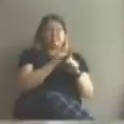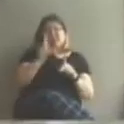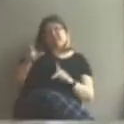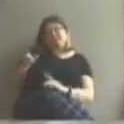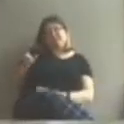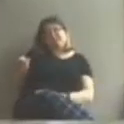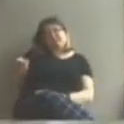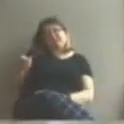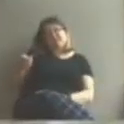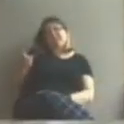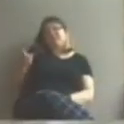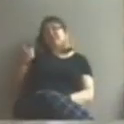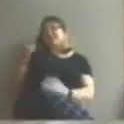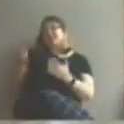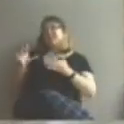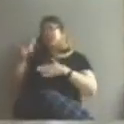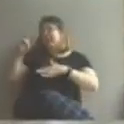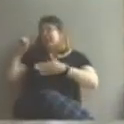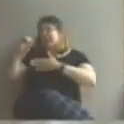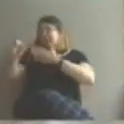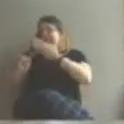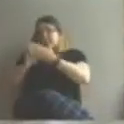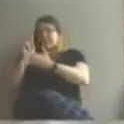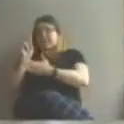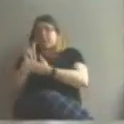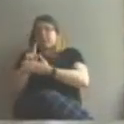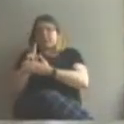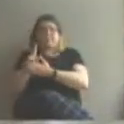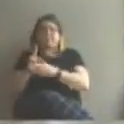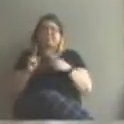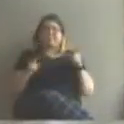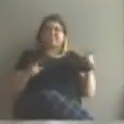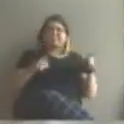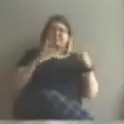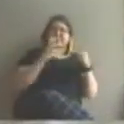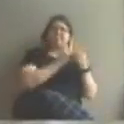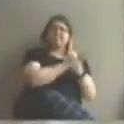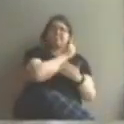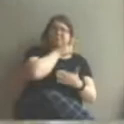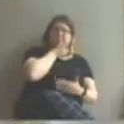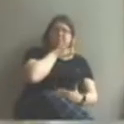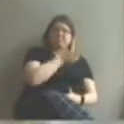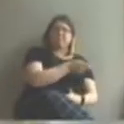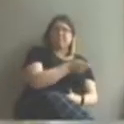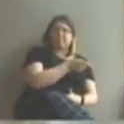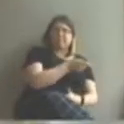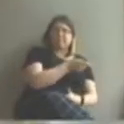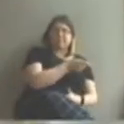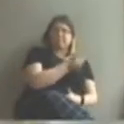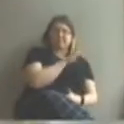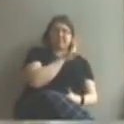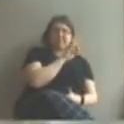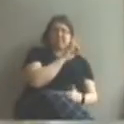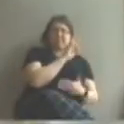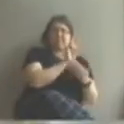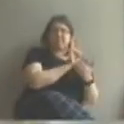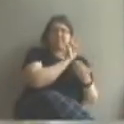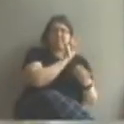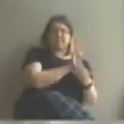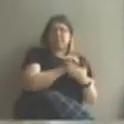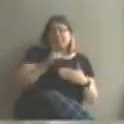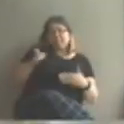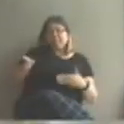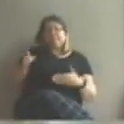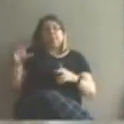another person in IT, it might take 80, you put the person on that task who it only takes 40 hours and put the